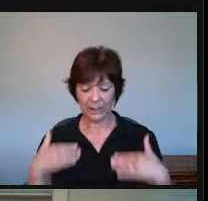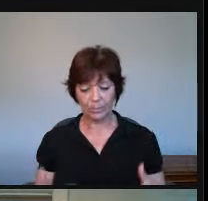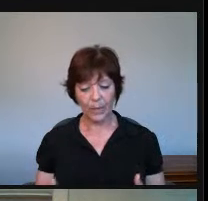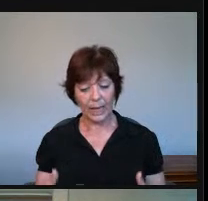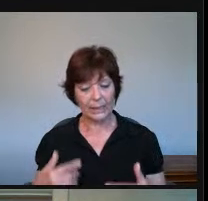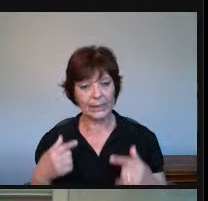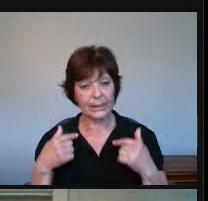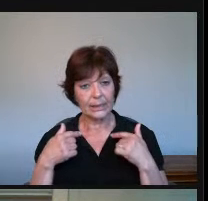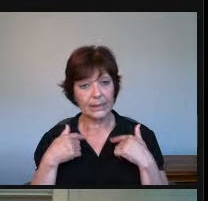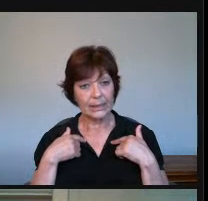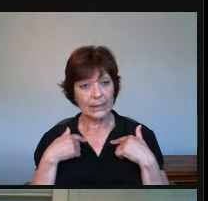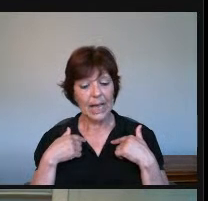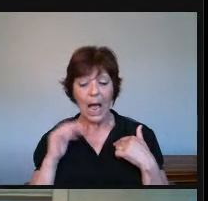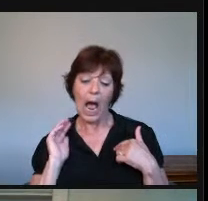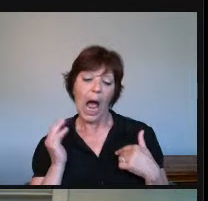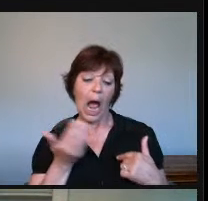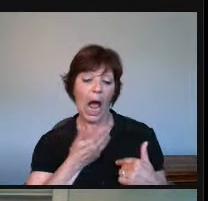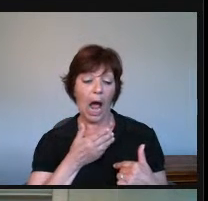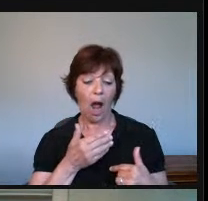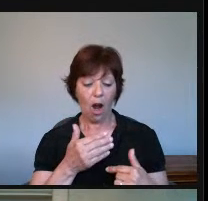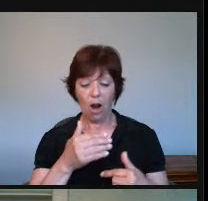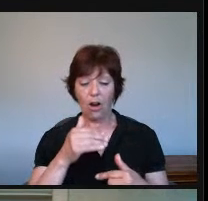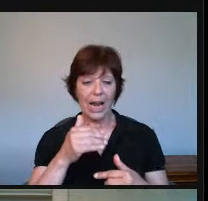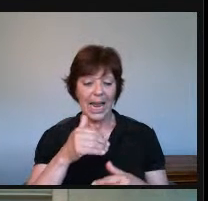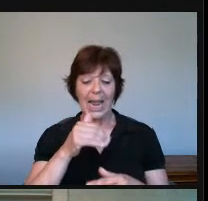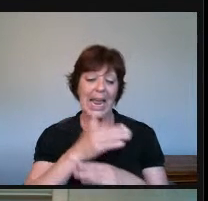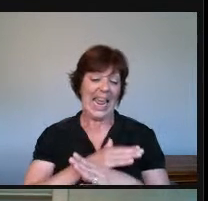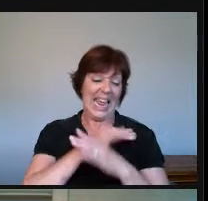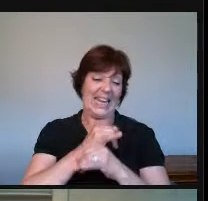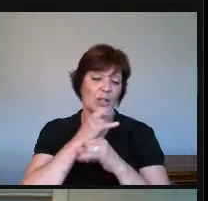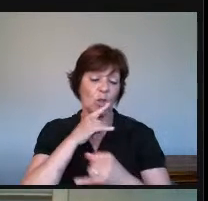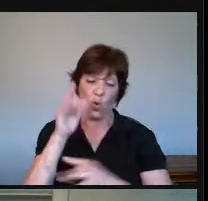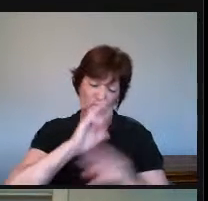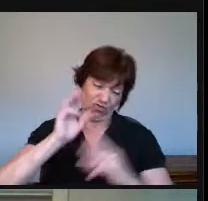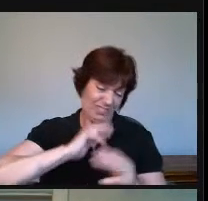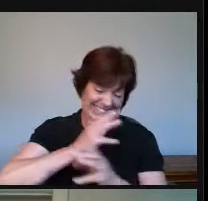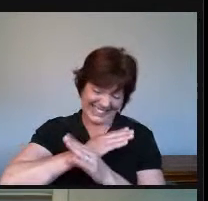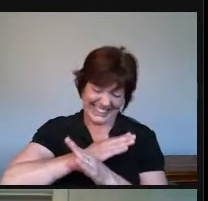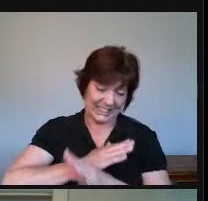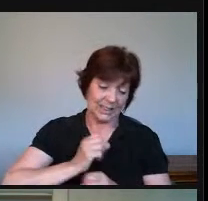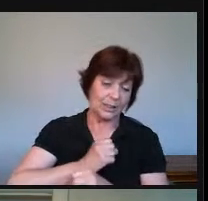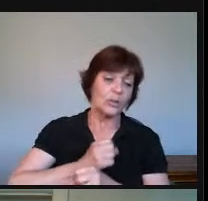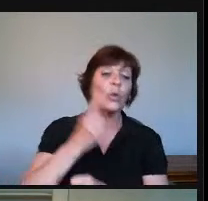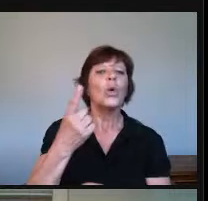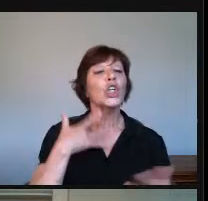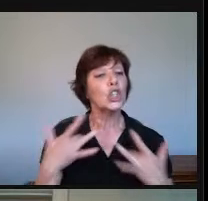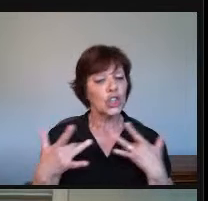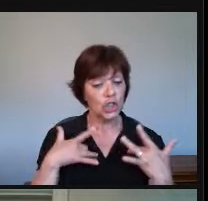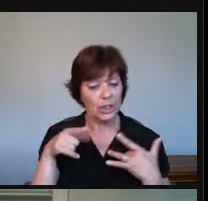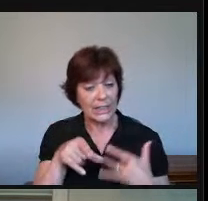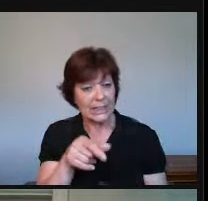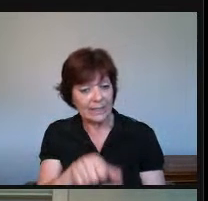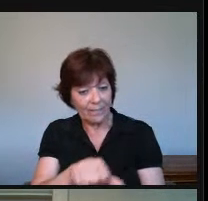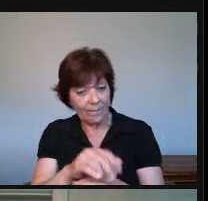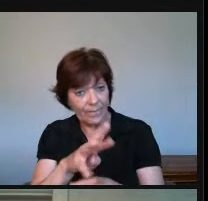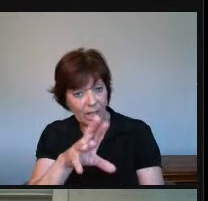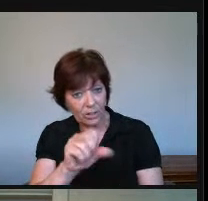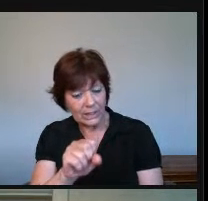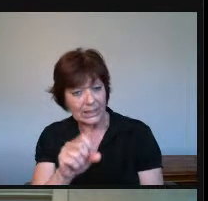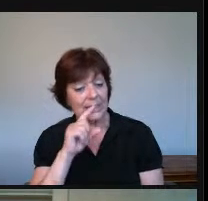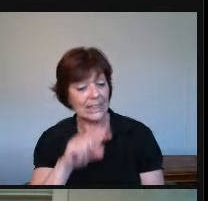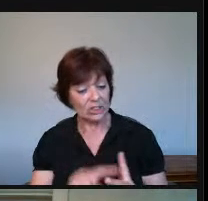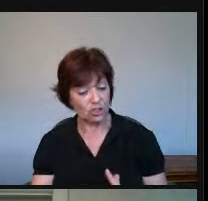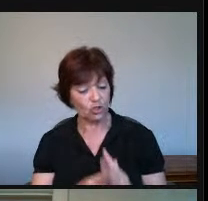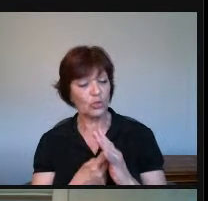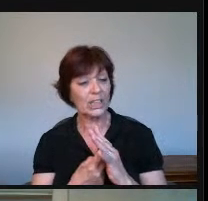triggers antibodies, our antibodies go wild. One of the major concerns about this virus is that it triggers